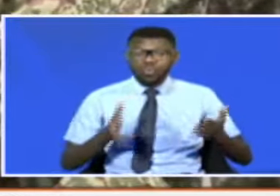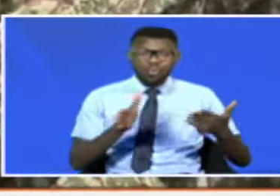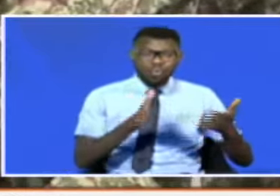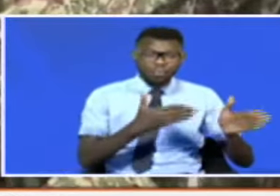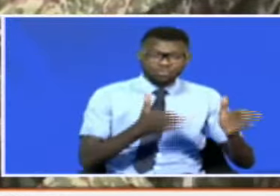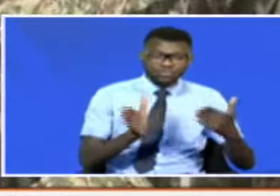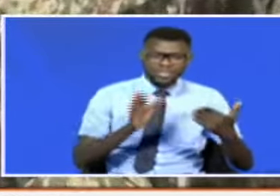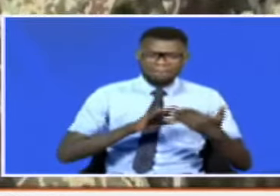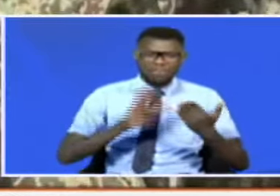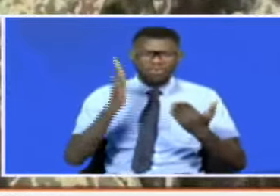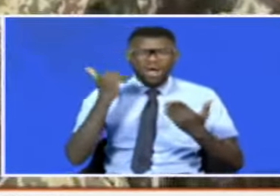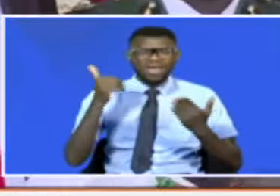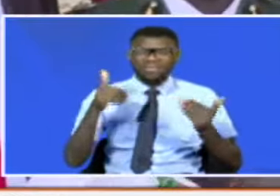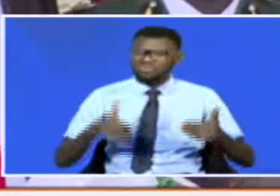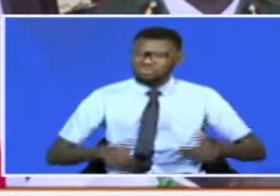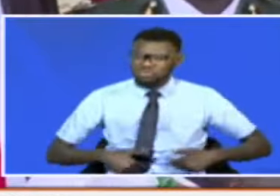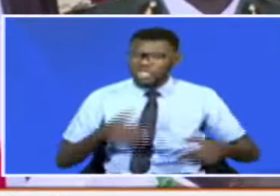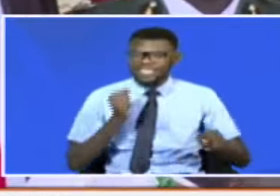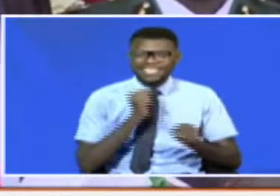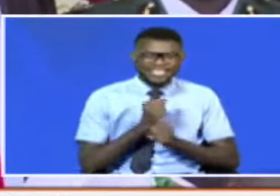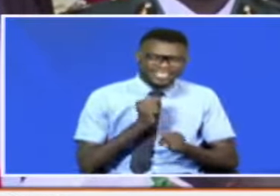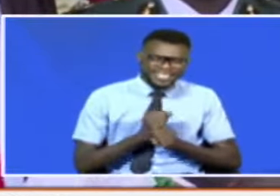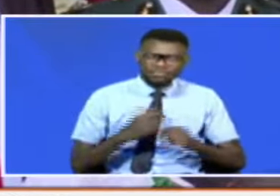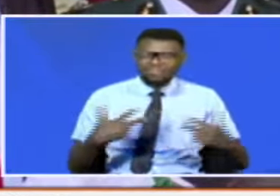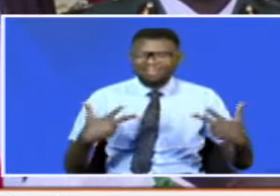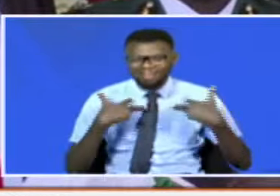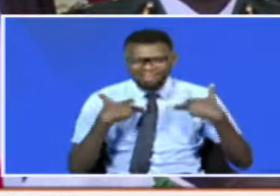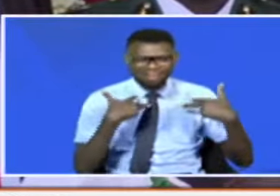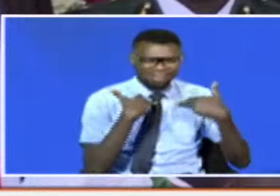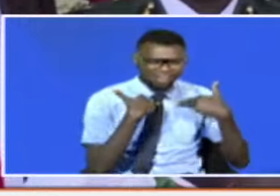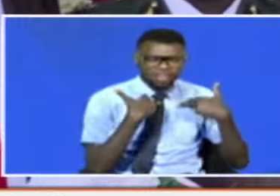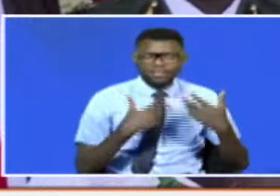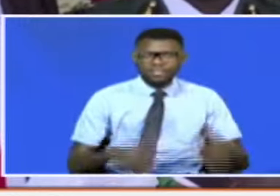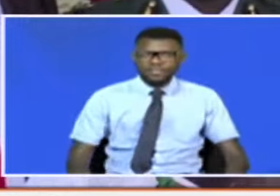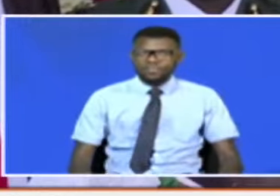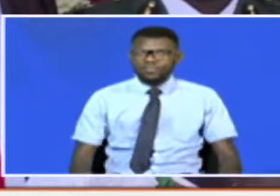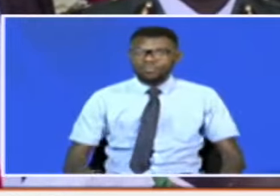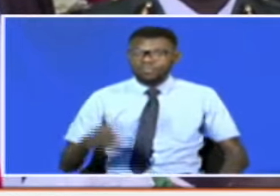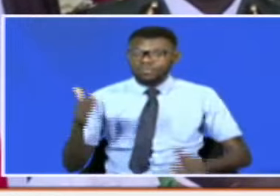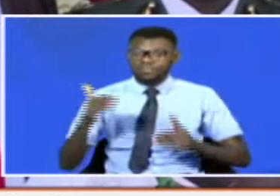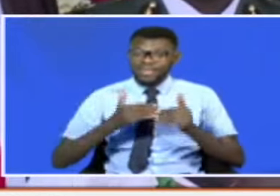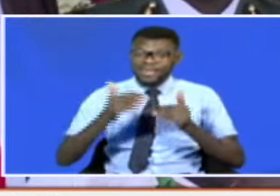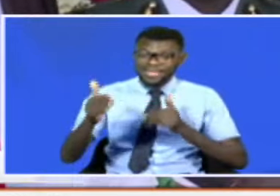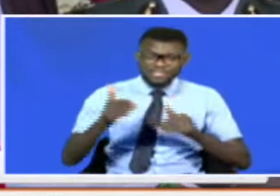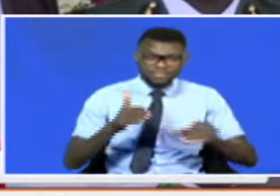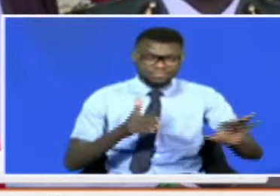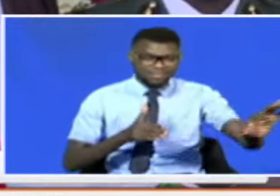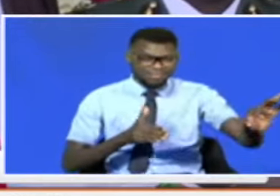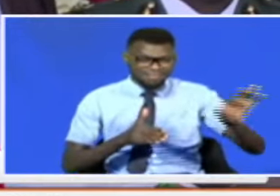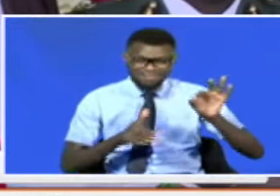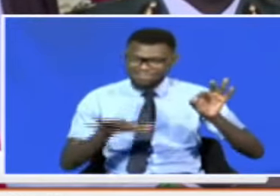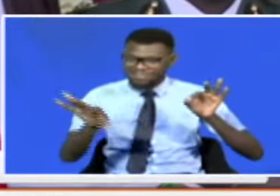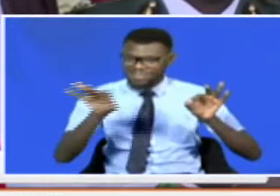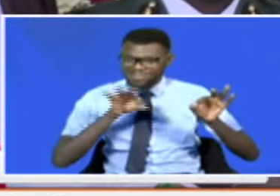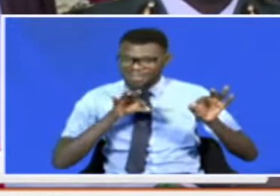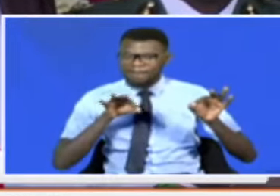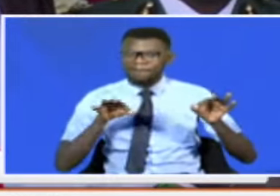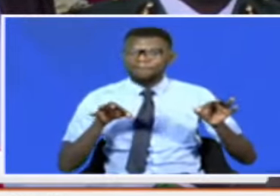many are grappling with unemployment. As I have directed that the next recruitment will have 20,000